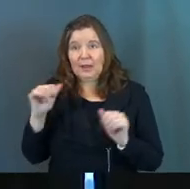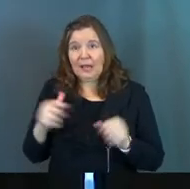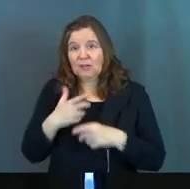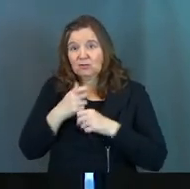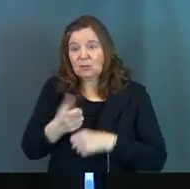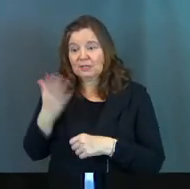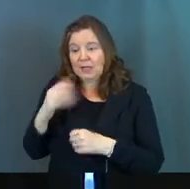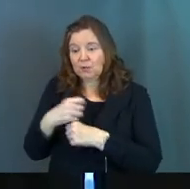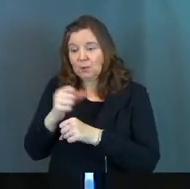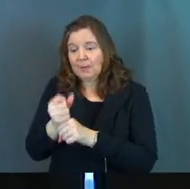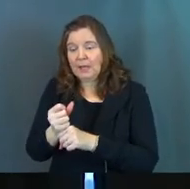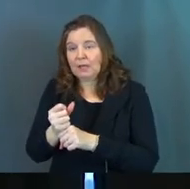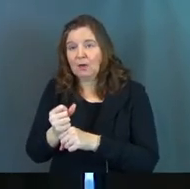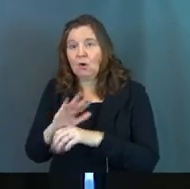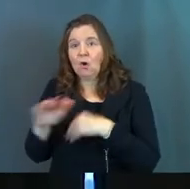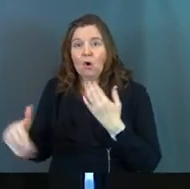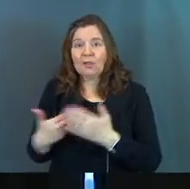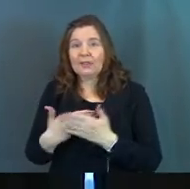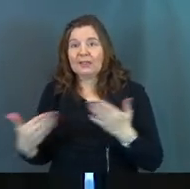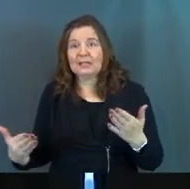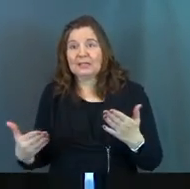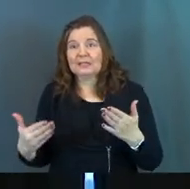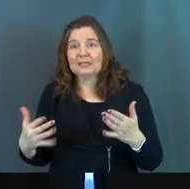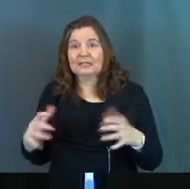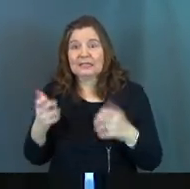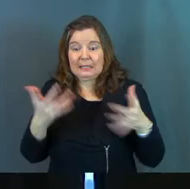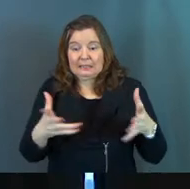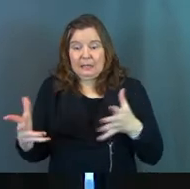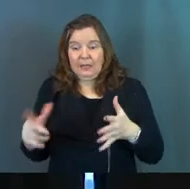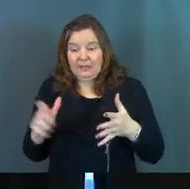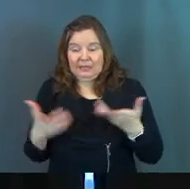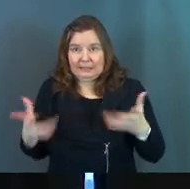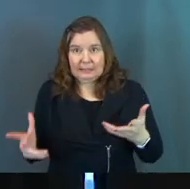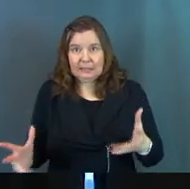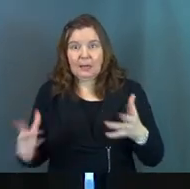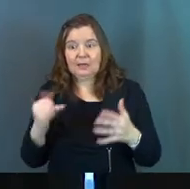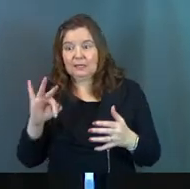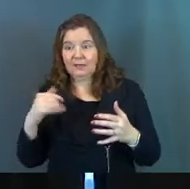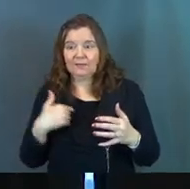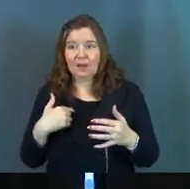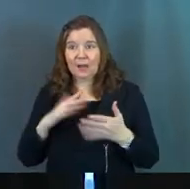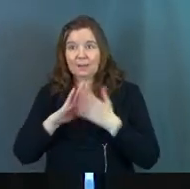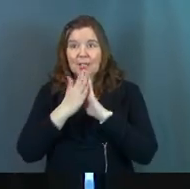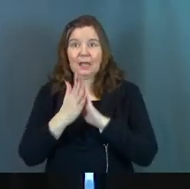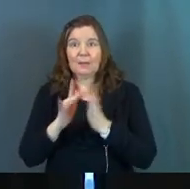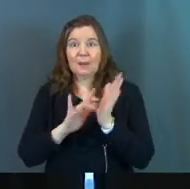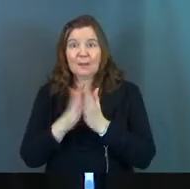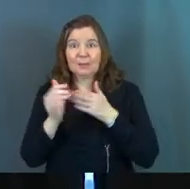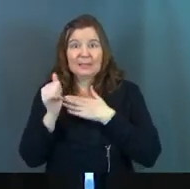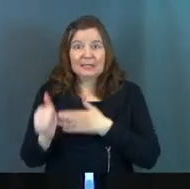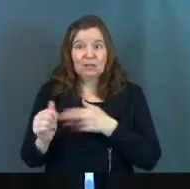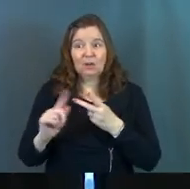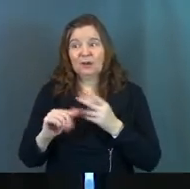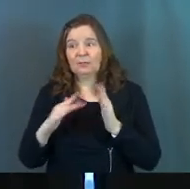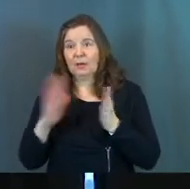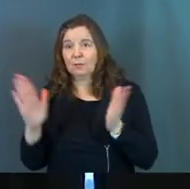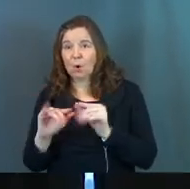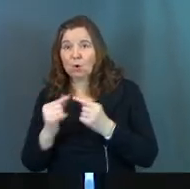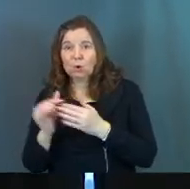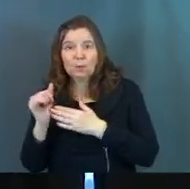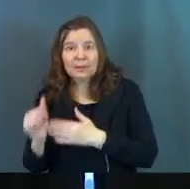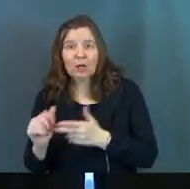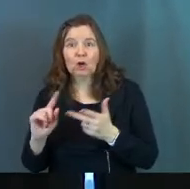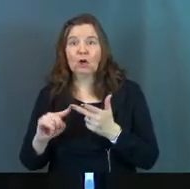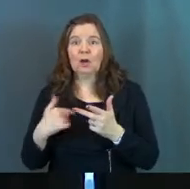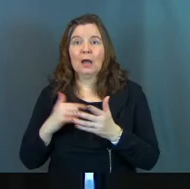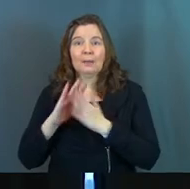I can trust God to make all the things that get done that need to get done. If I become a Bible study leader, or I become a small group leader, or